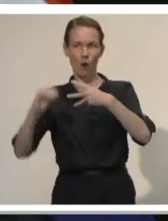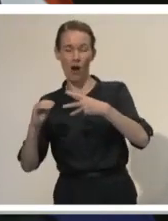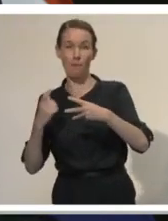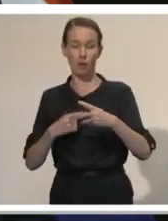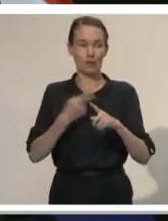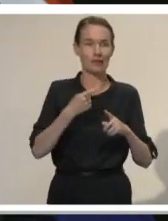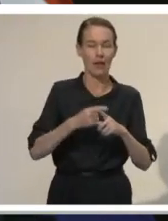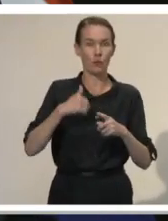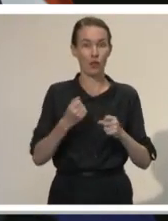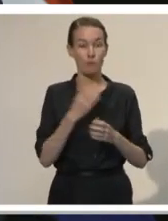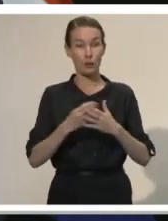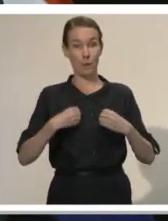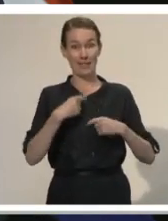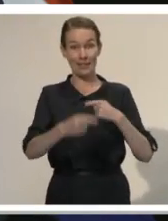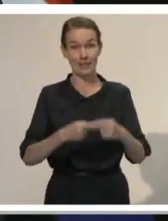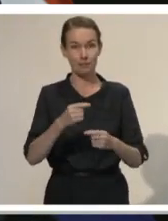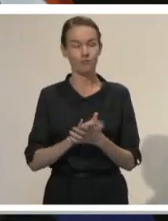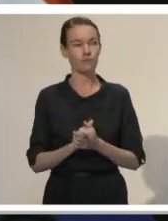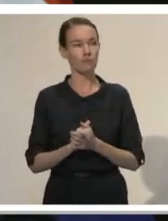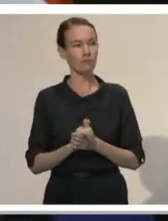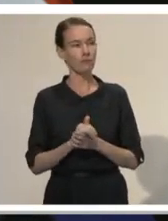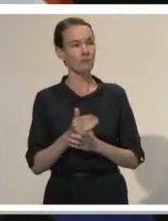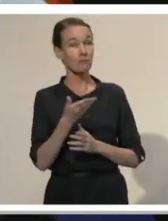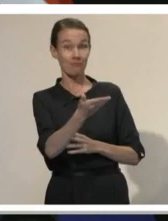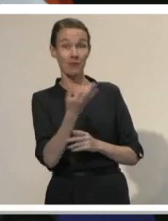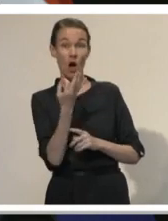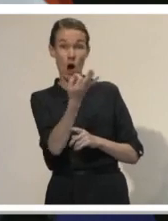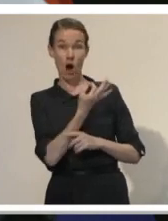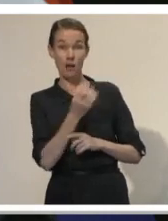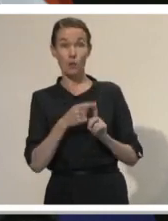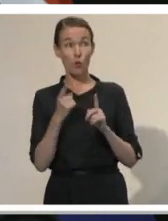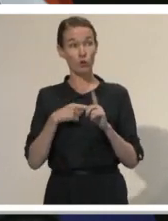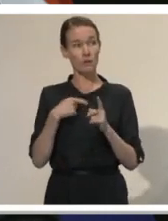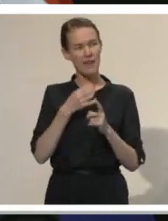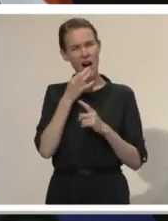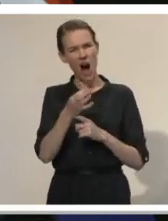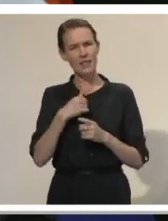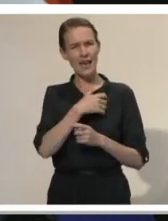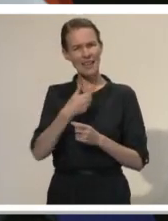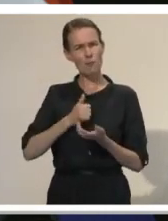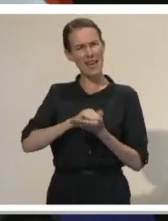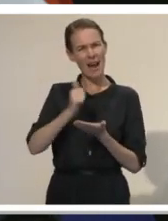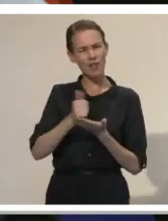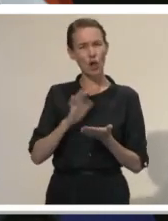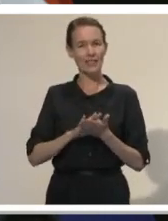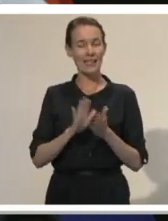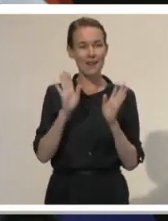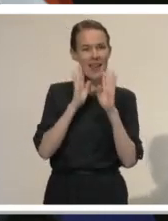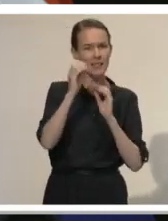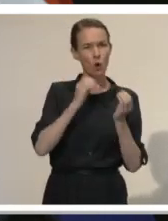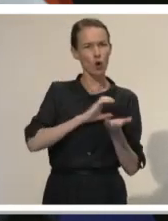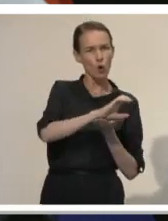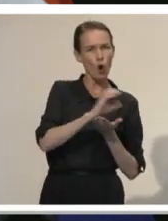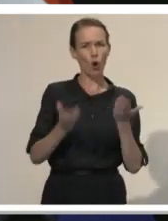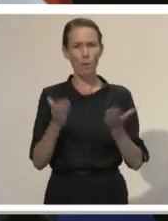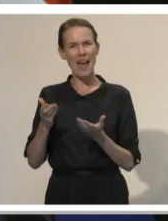over the last year on advertising on the likes of Google and Facebook and social media versus local media, and how much that's increased perhaps over a 5-year period. The advice that